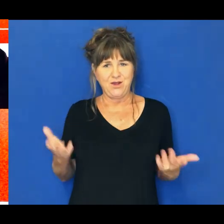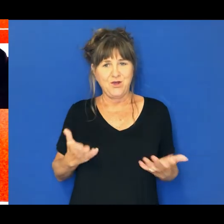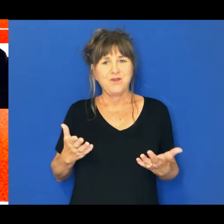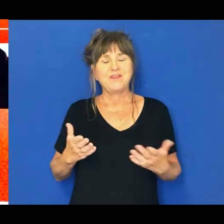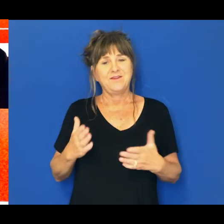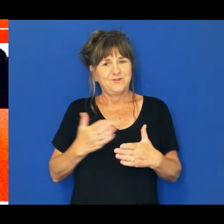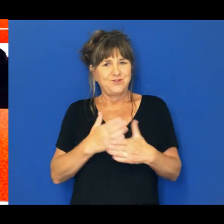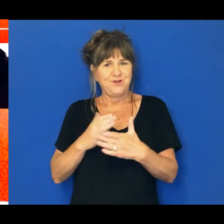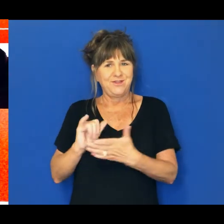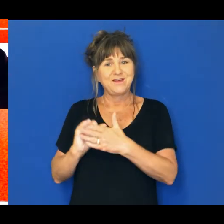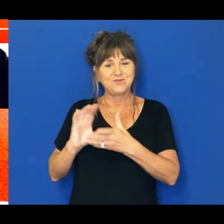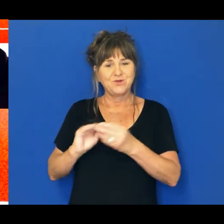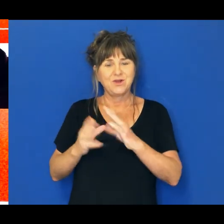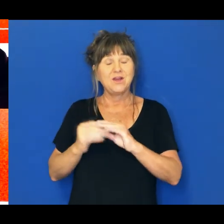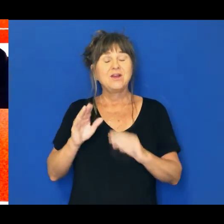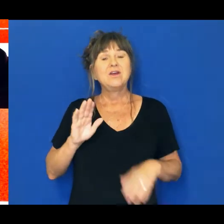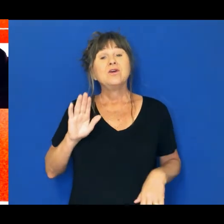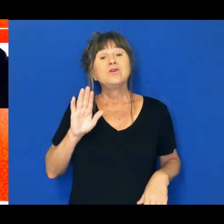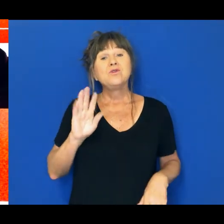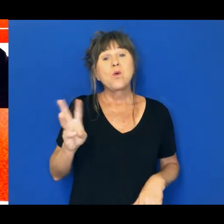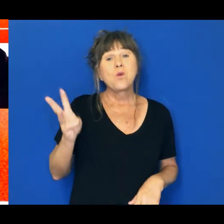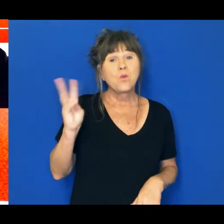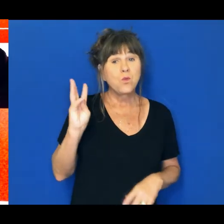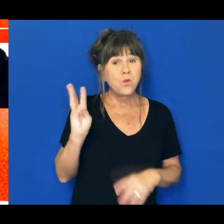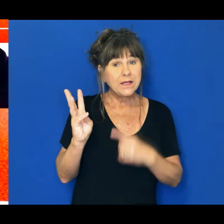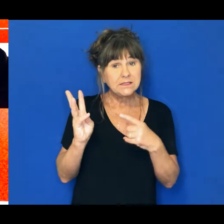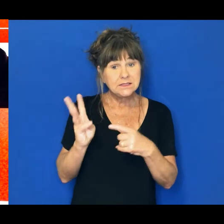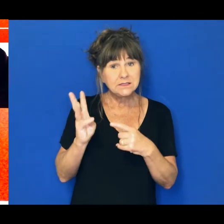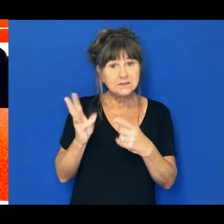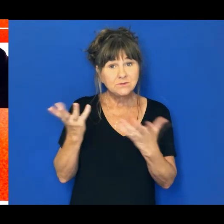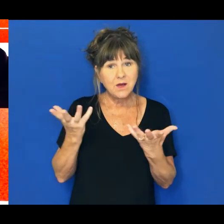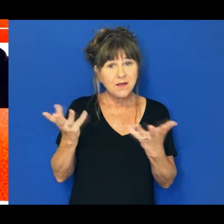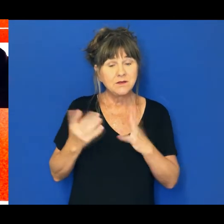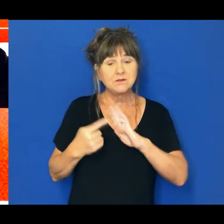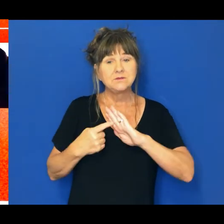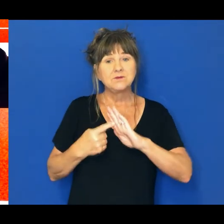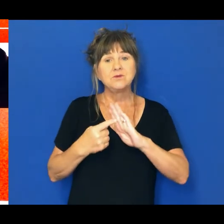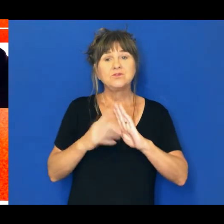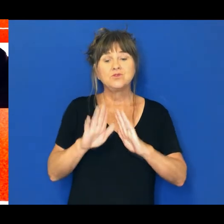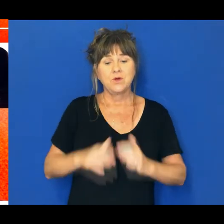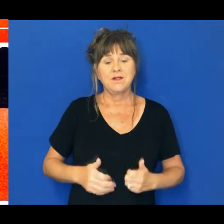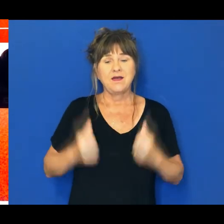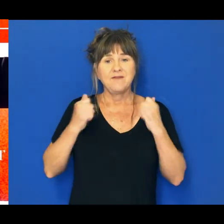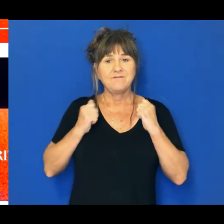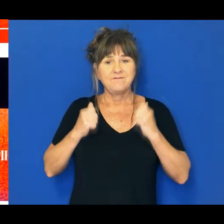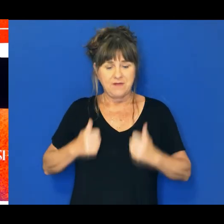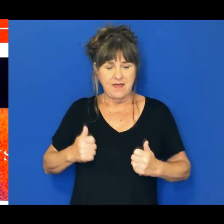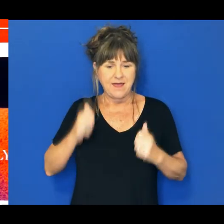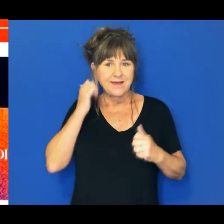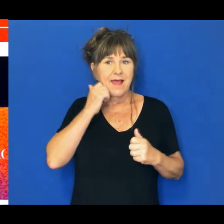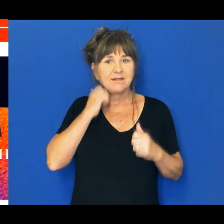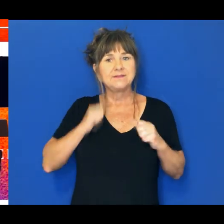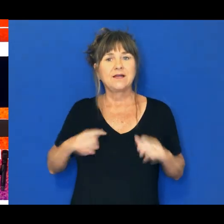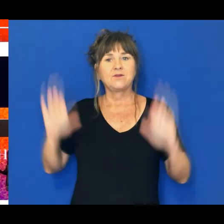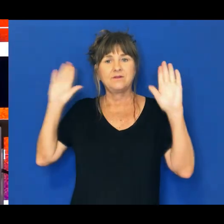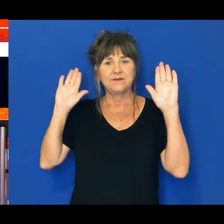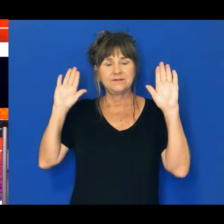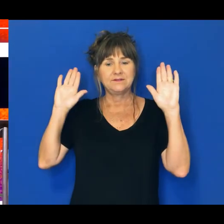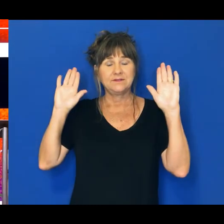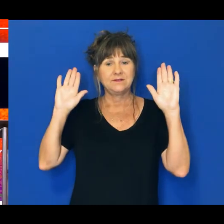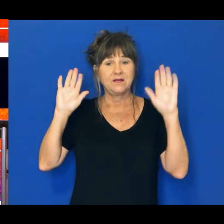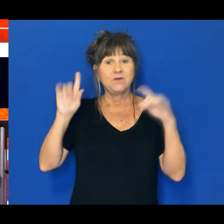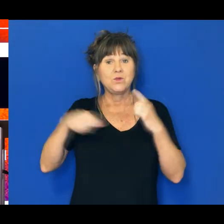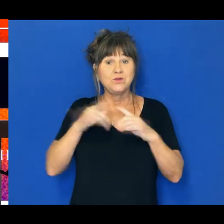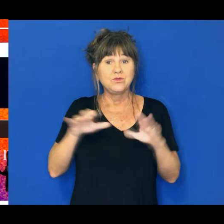many people. Your witness is your sacrificial life. And when you live sacrificially, God gets all the glory and